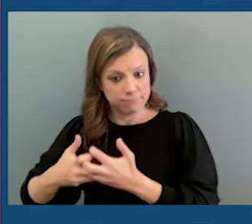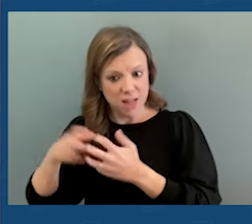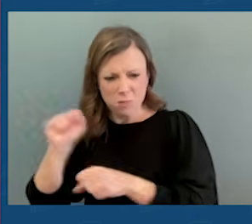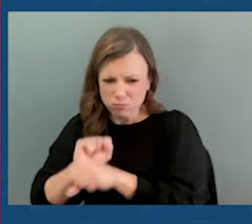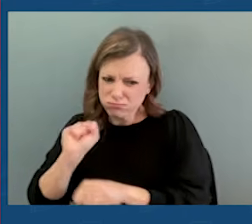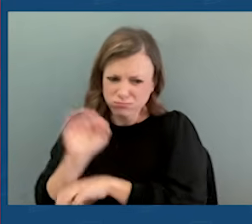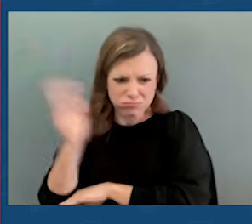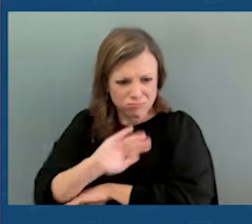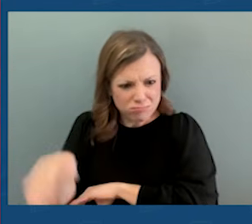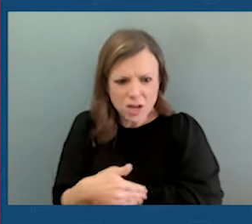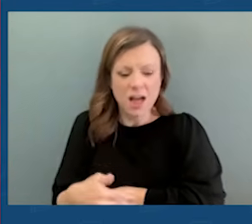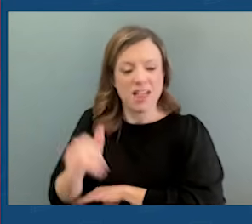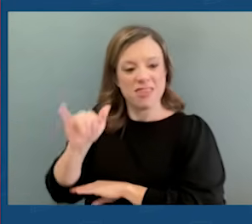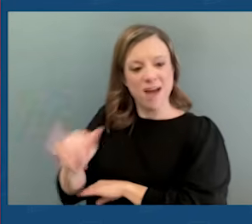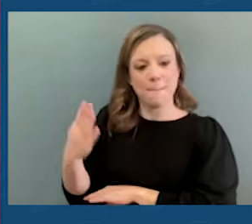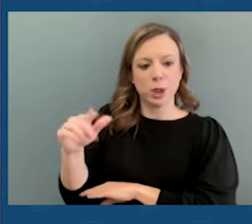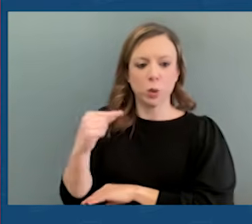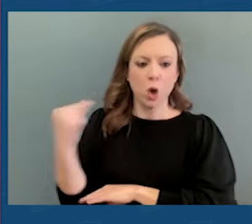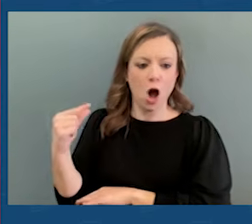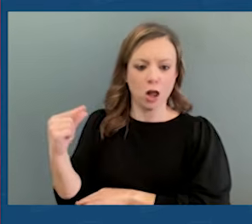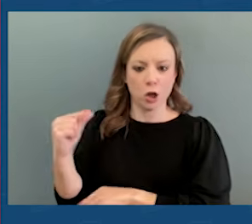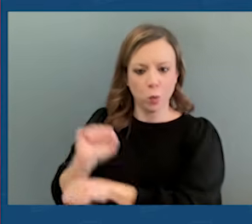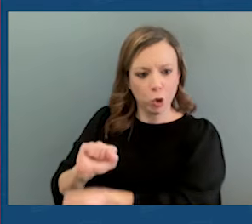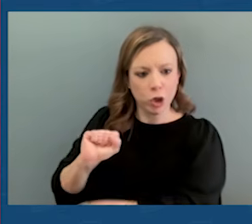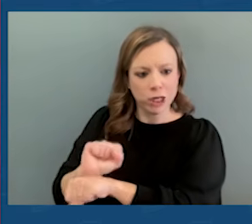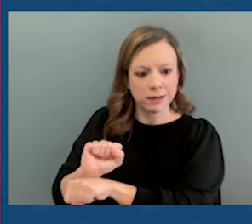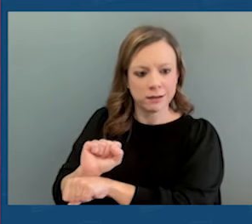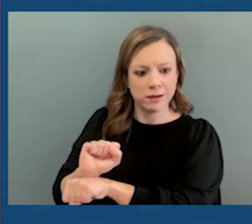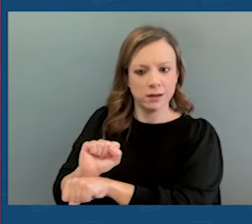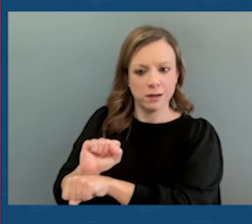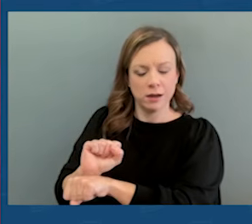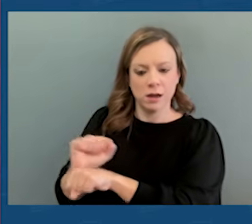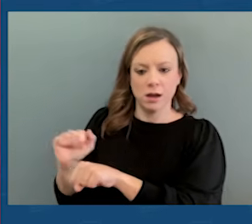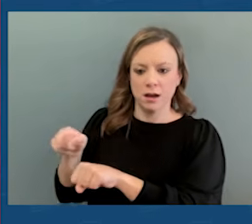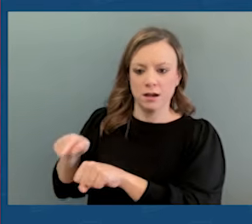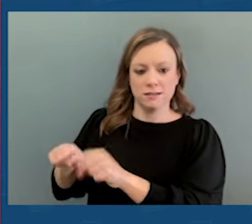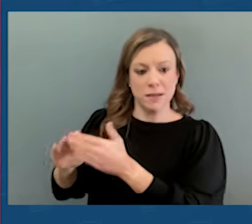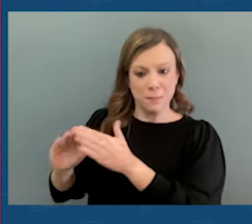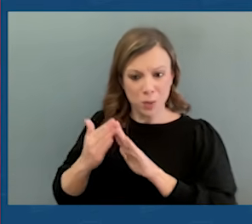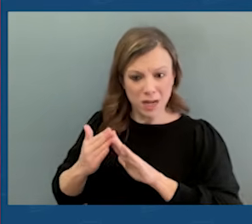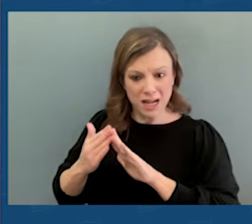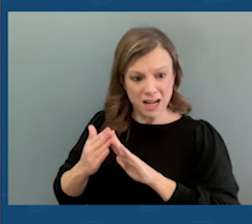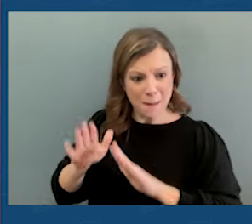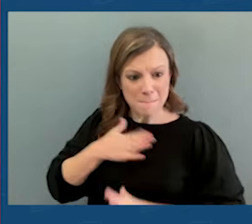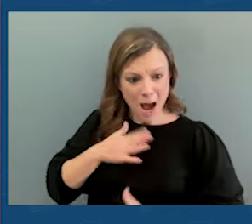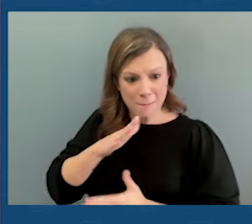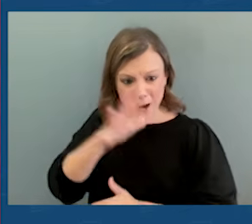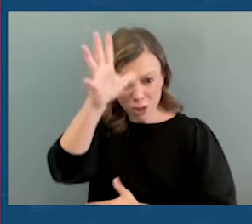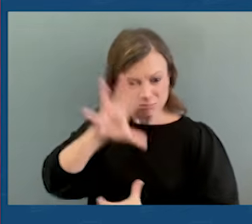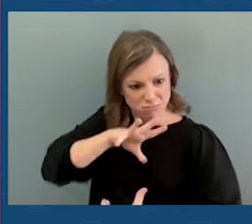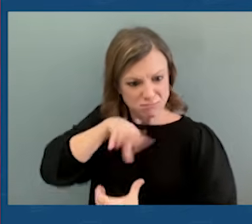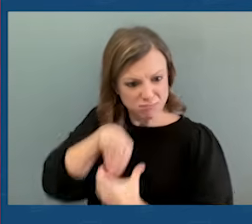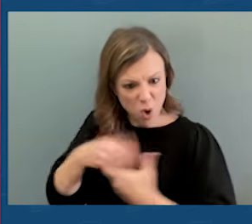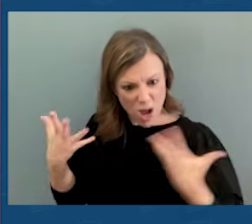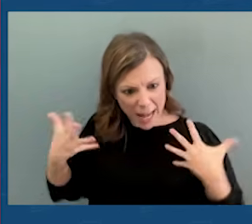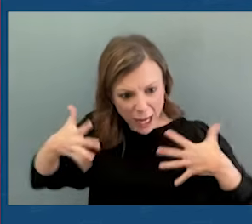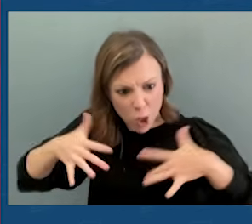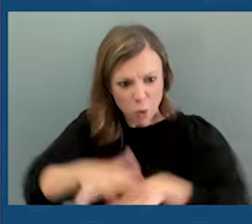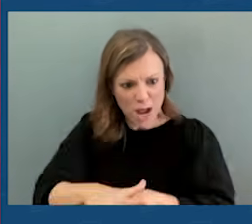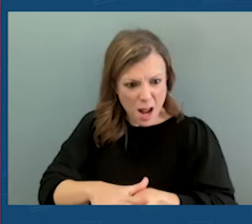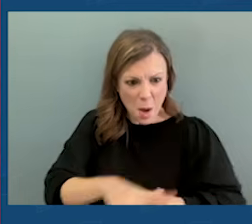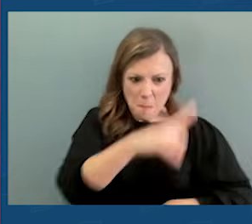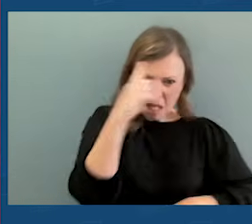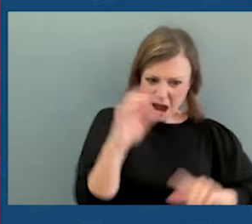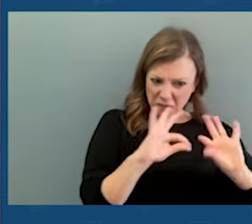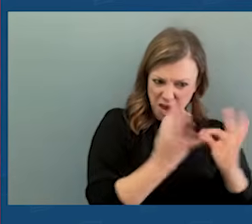blue-collar community back in the 1960s, my parents were trying to be part of a program to integrate allow black families a chance